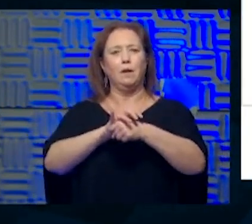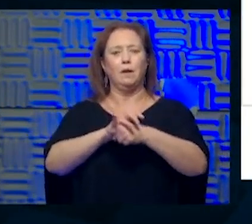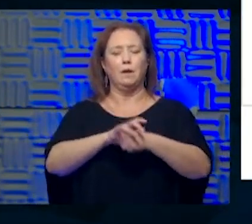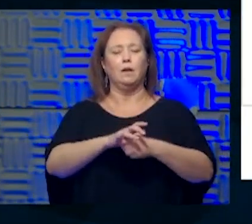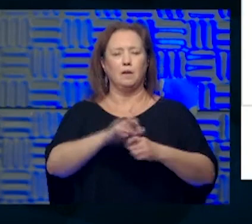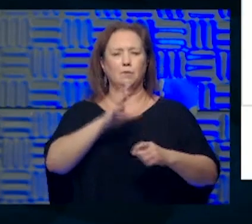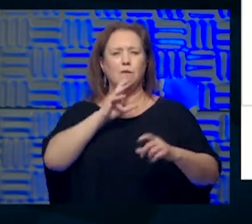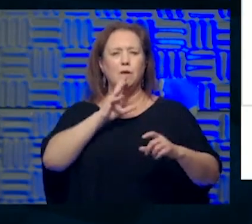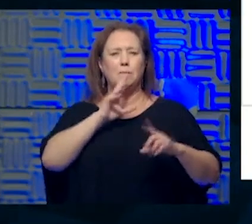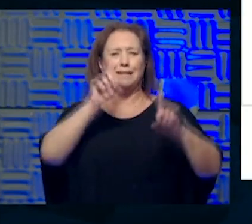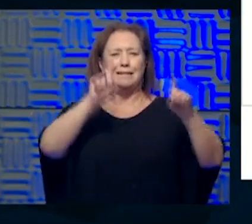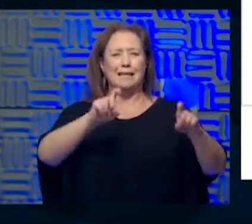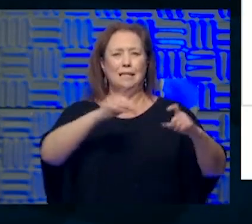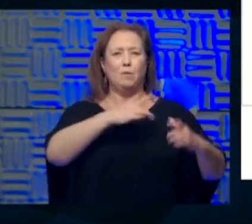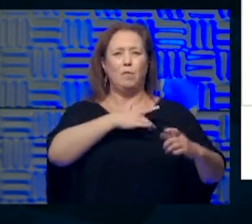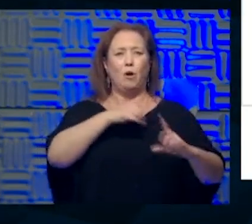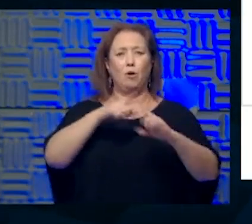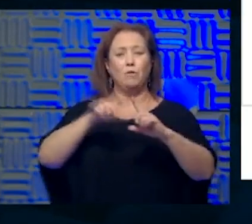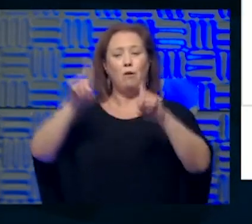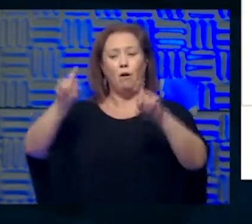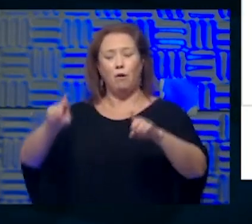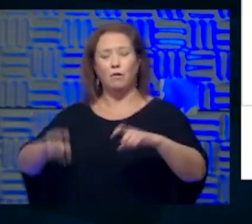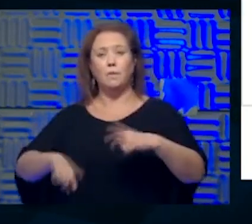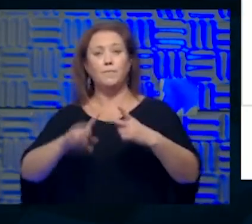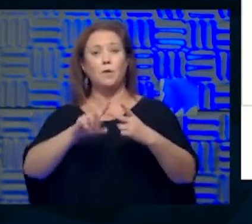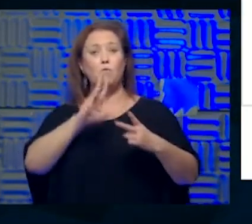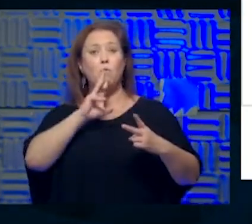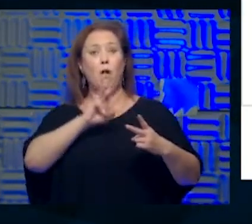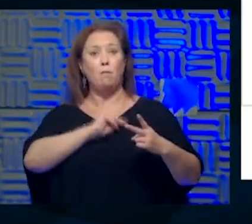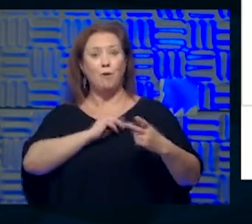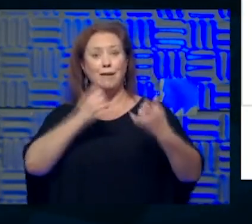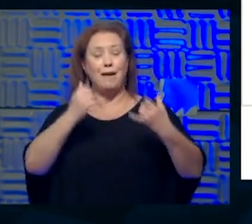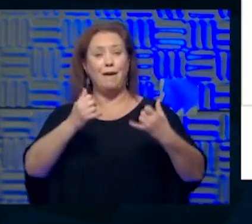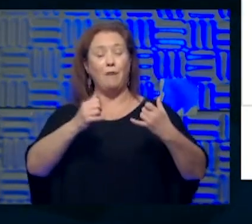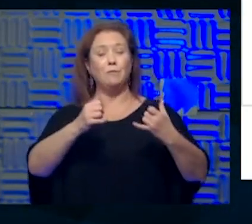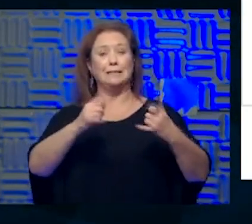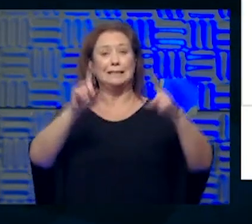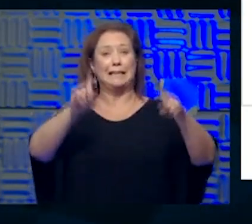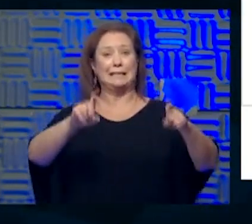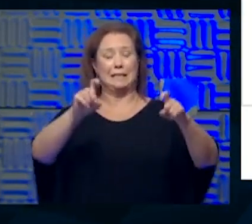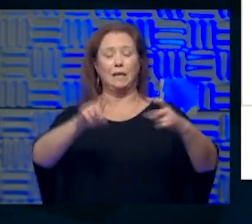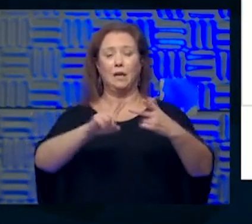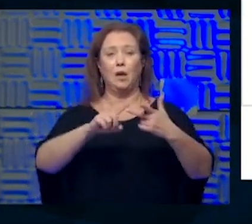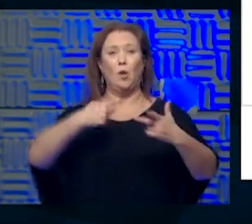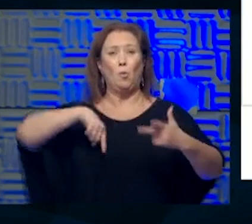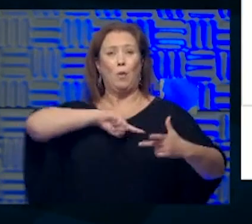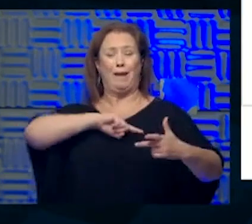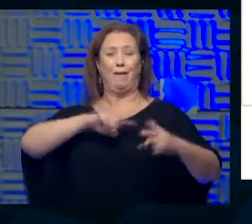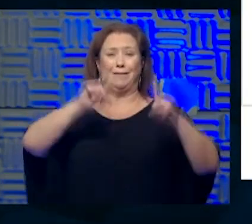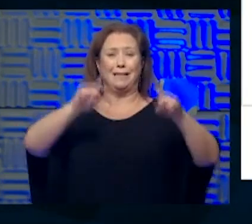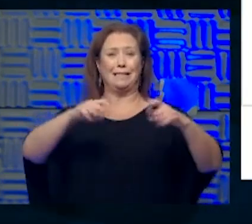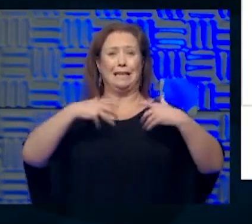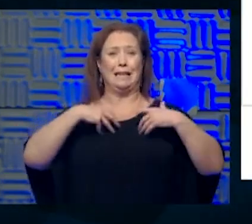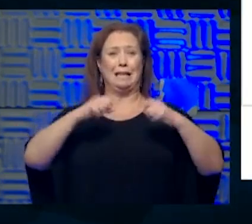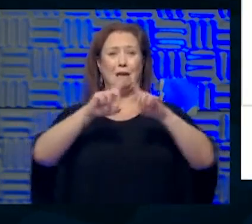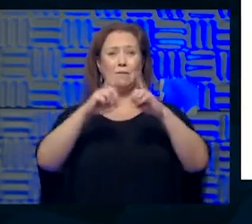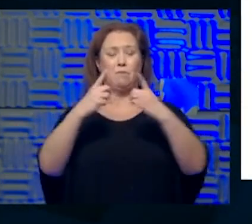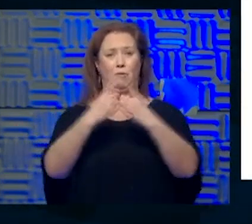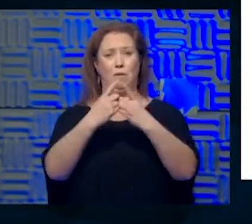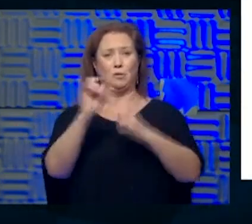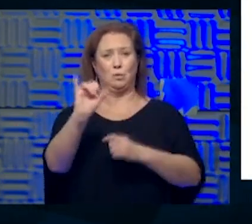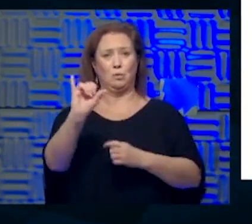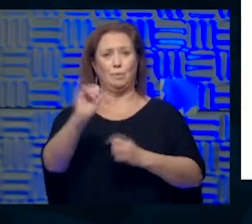to Heart, Walmarts are testing now in our county. We're still doing it every day at the health department. That stuff is super important. Next one,